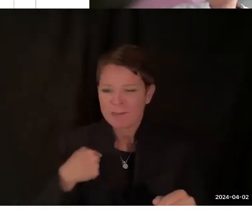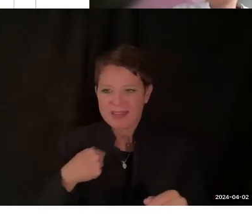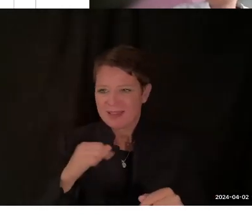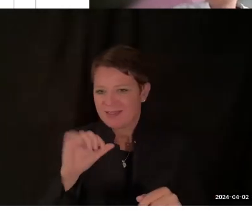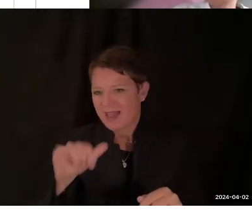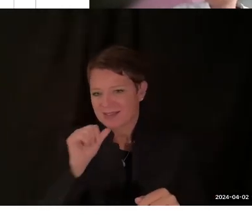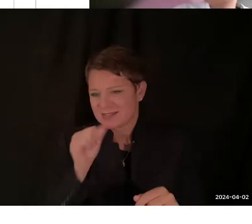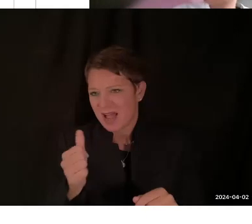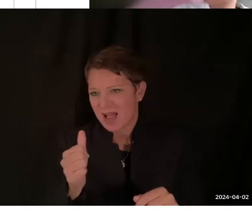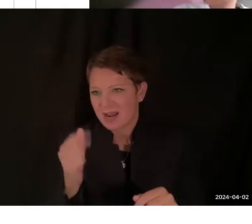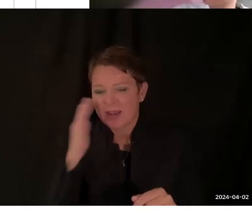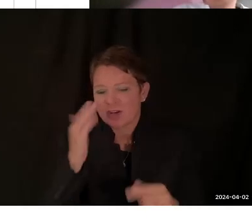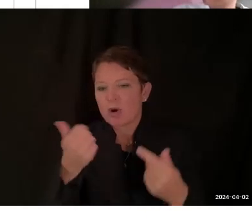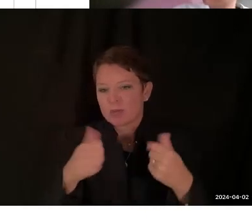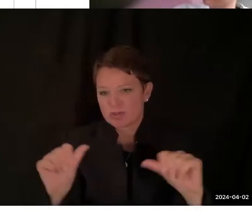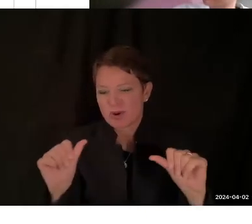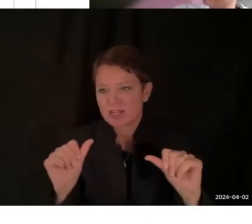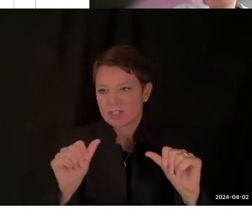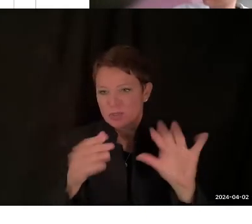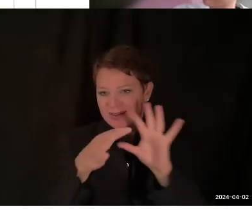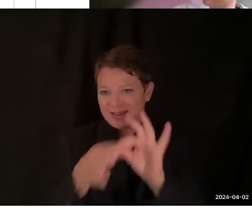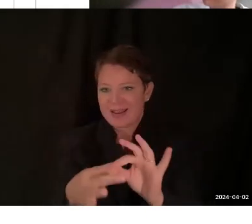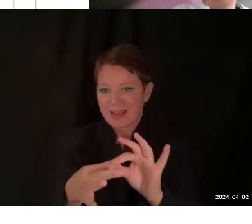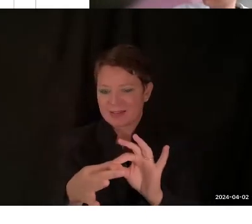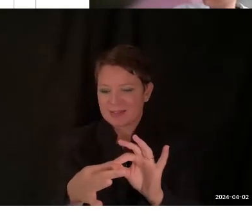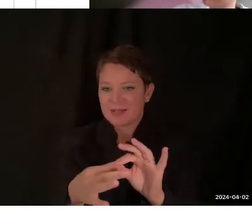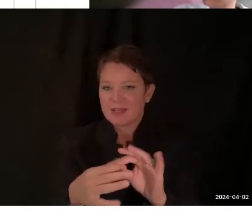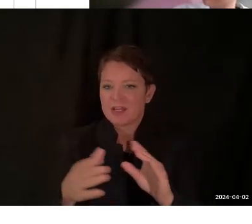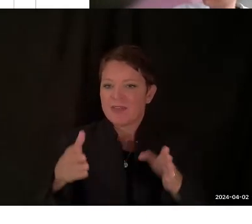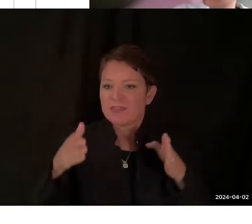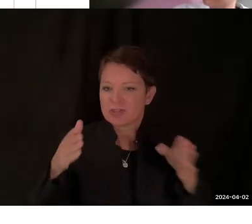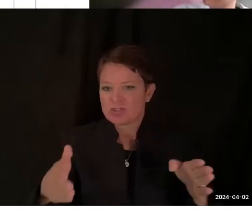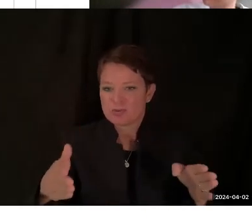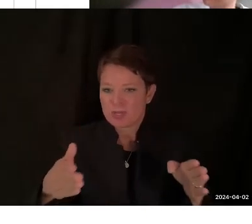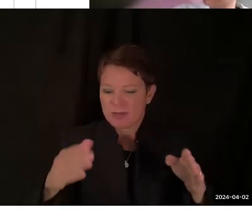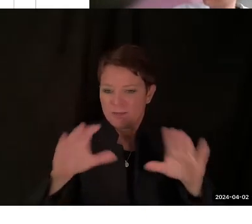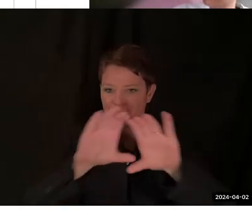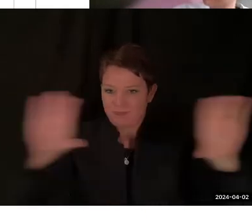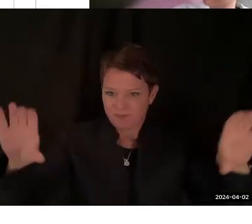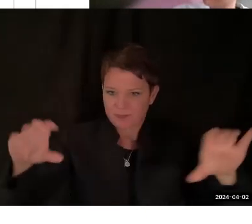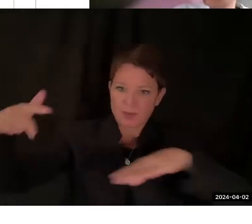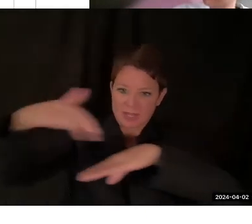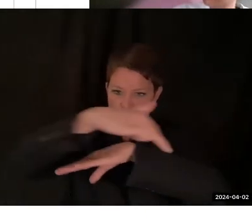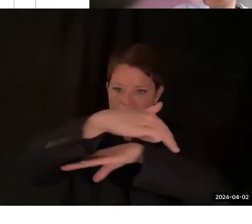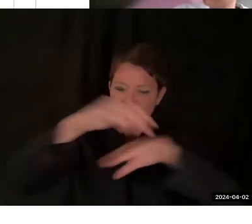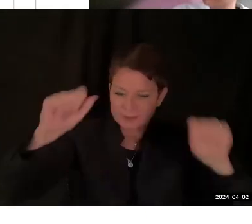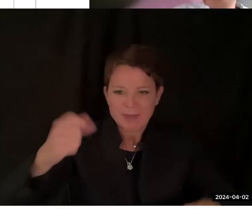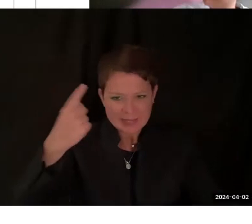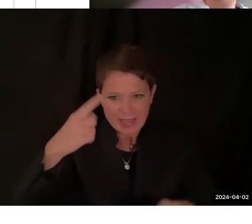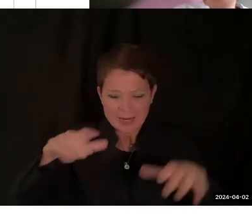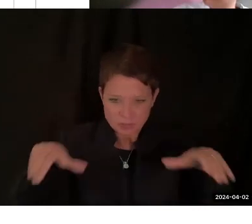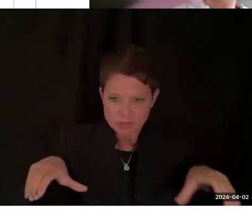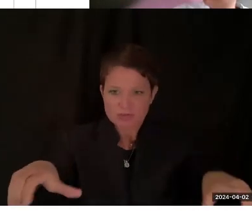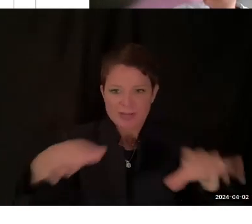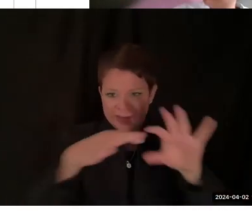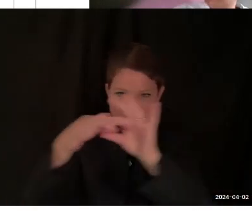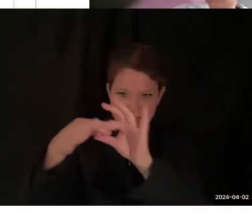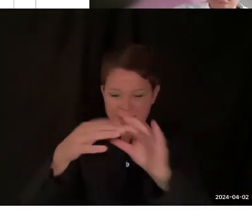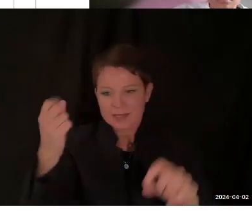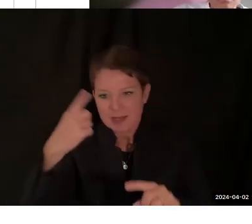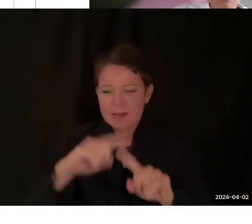doesn't, you know, and I know we're trying to connect two sides of the street and then upper level. I get all that, but it just doesn't really seem